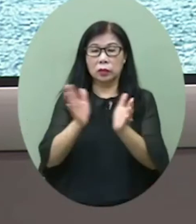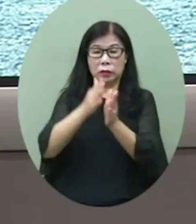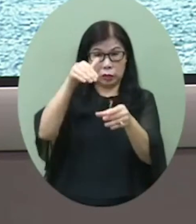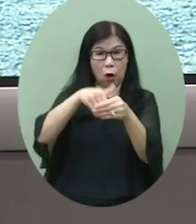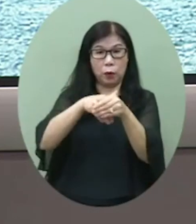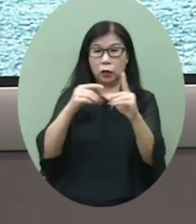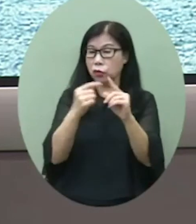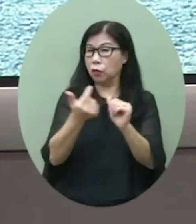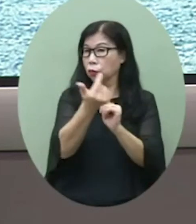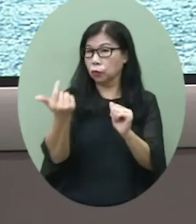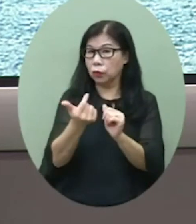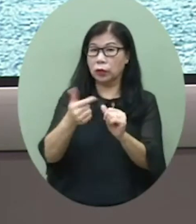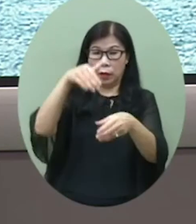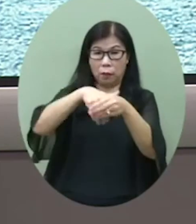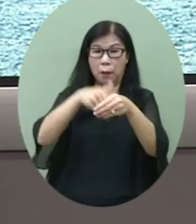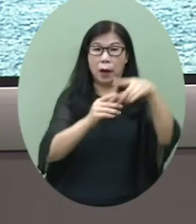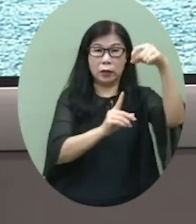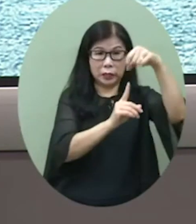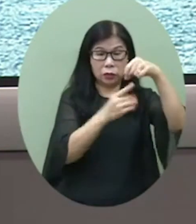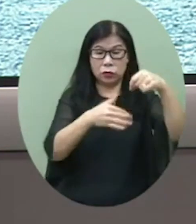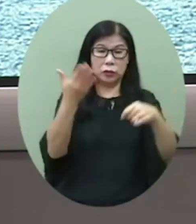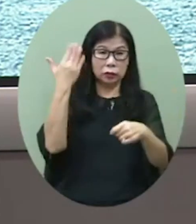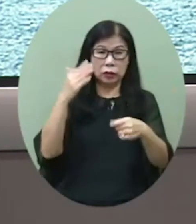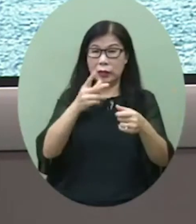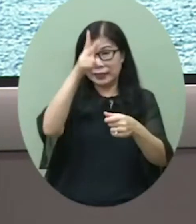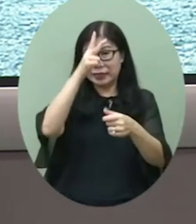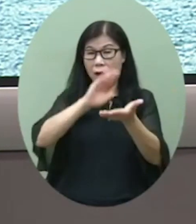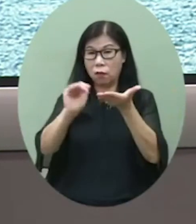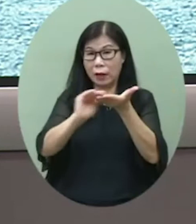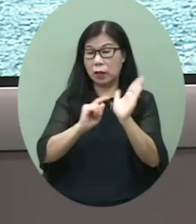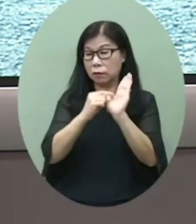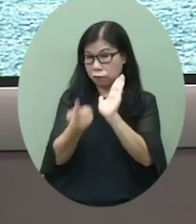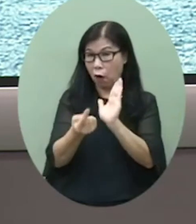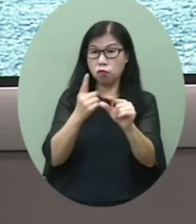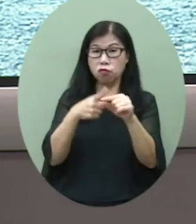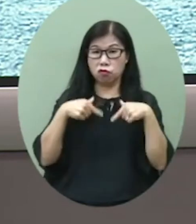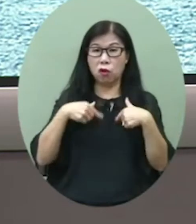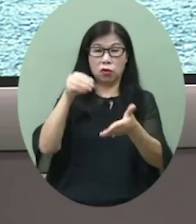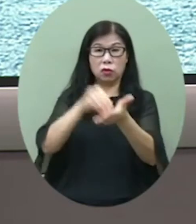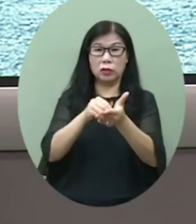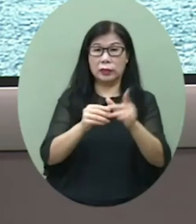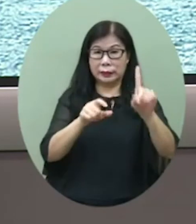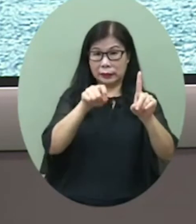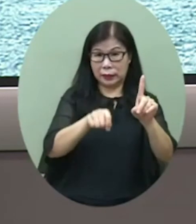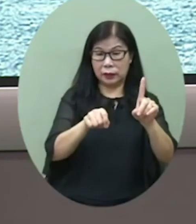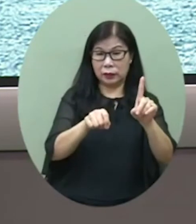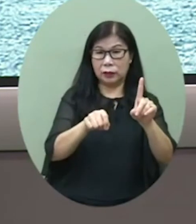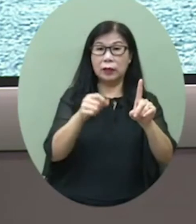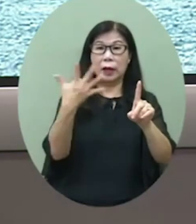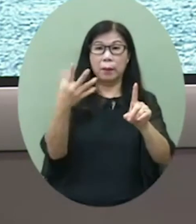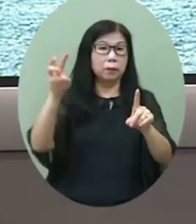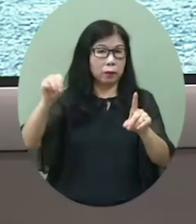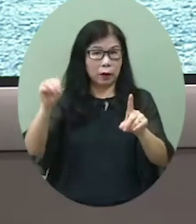Now, so this is extracted from his letter. He also expects a high voter turnout rate, so many of the polling stations will not be